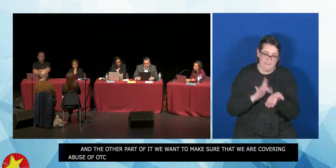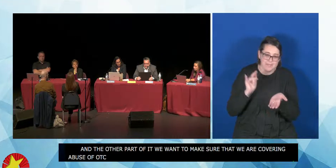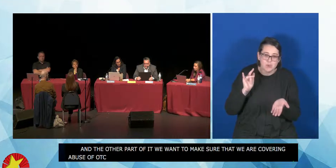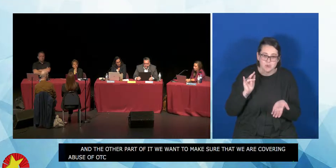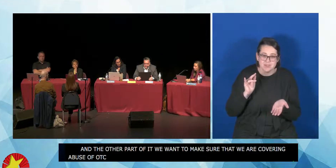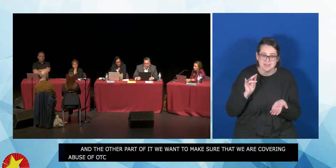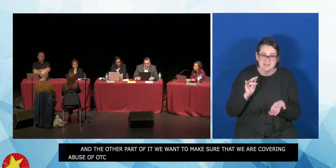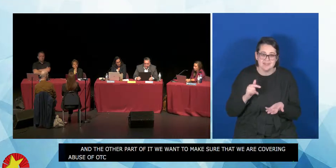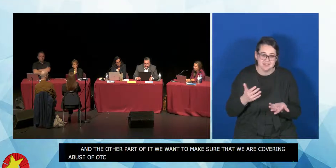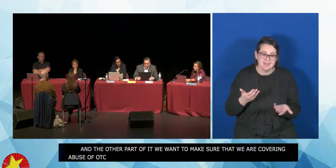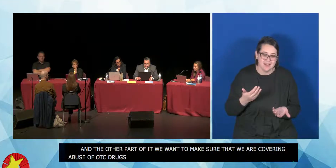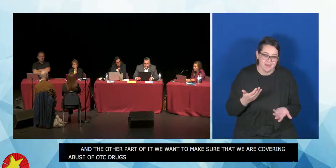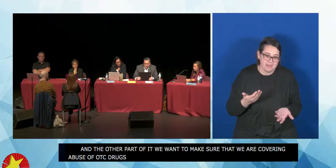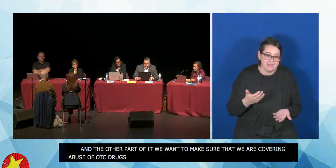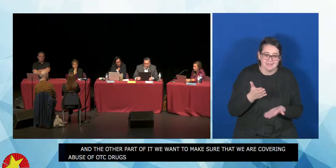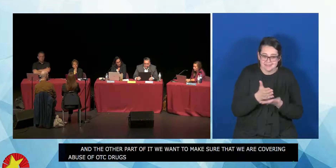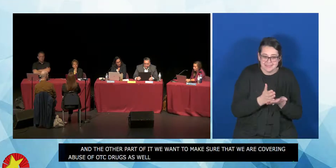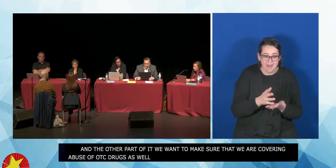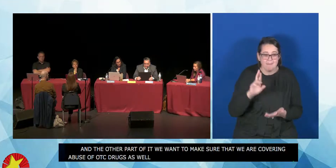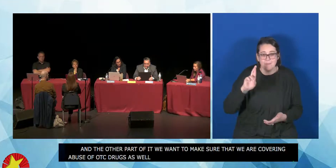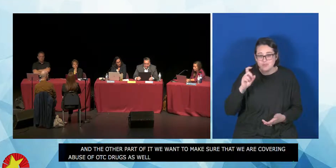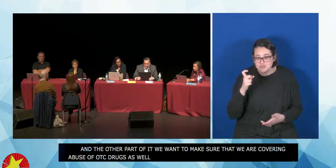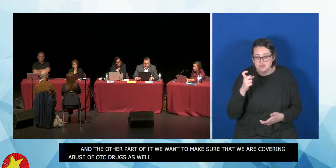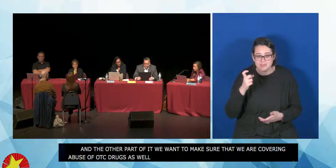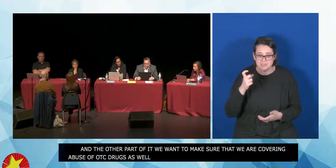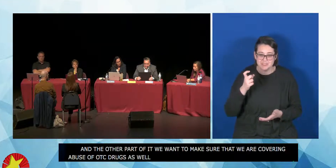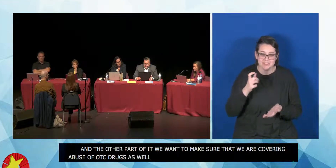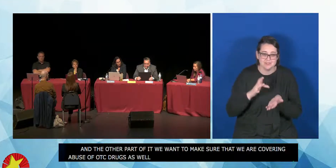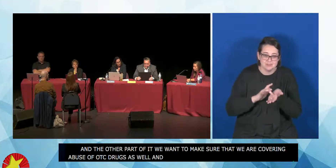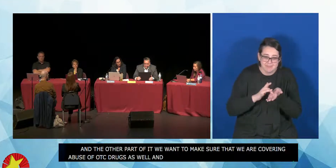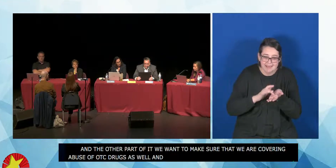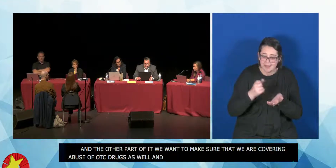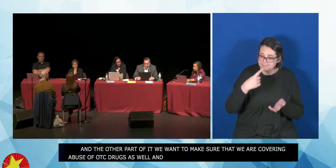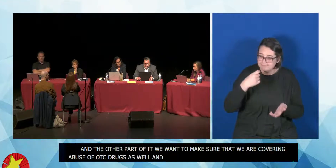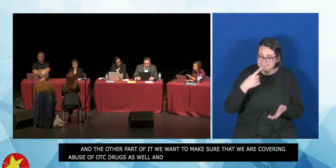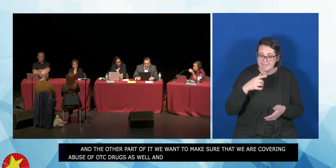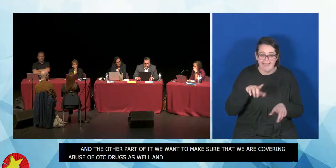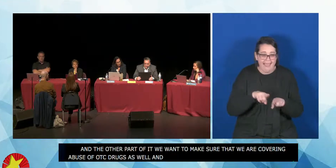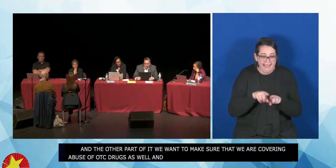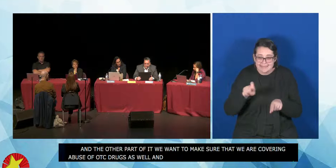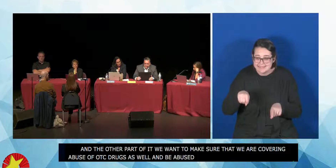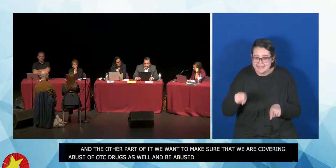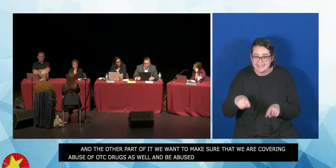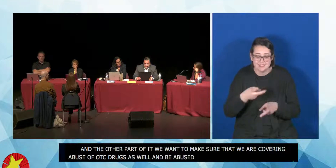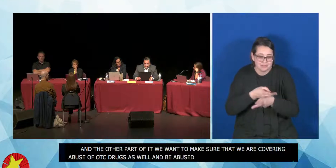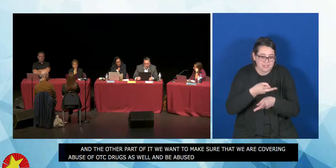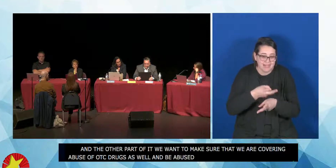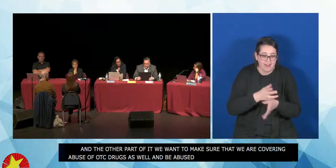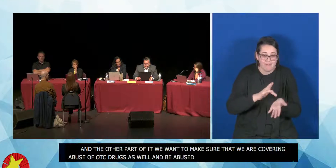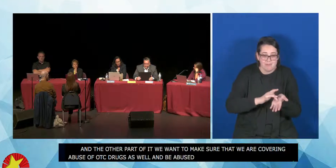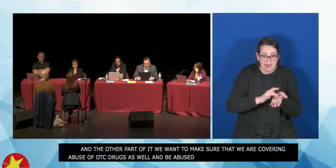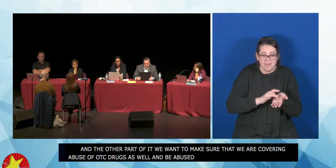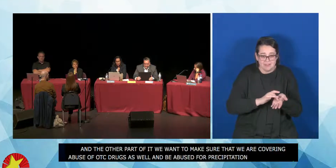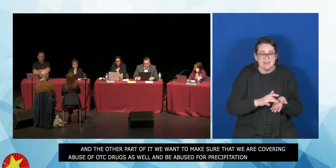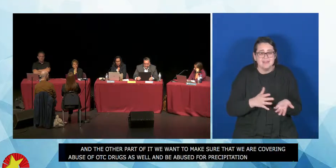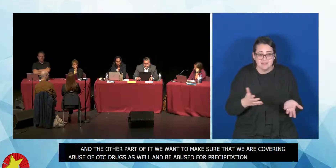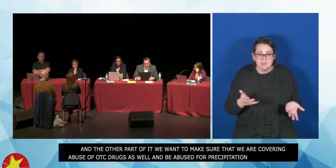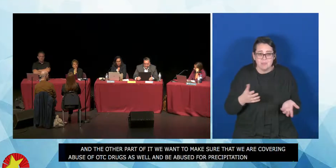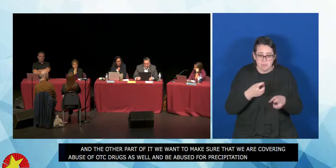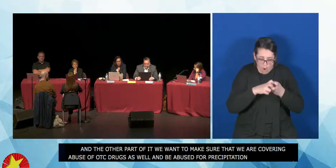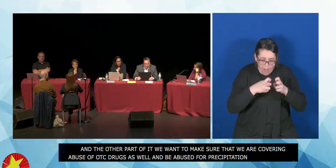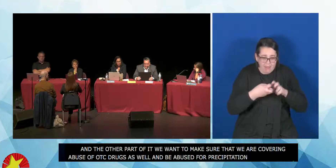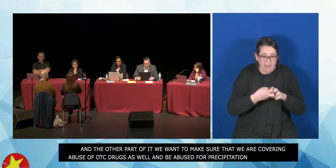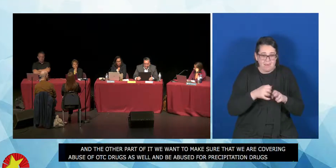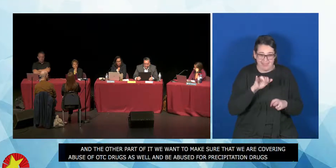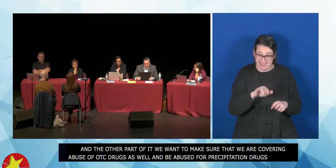drugs. And even there are some prescription drugs that are taken as needed to treat a medical problem under the supervision of a qualified practitioner, and they still